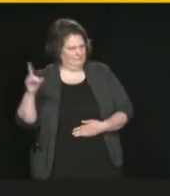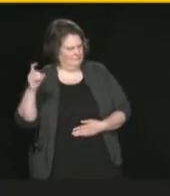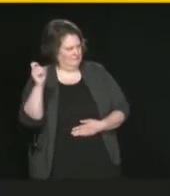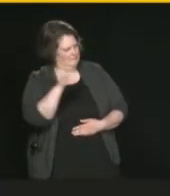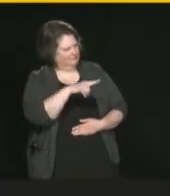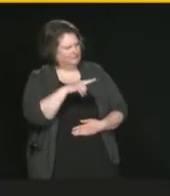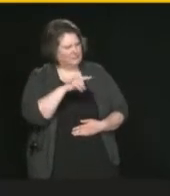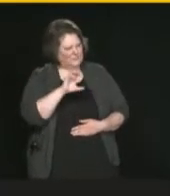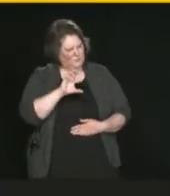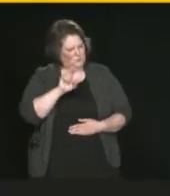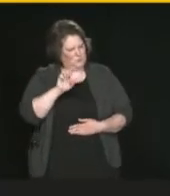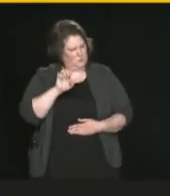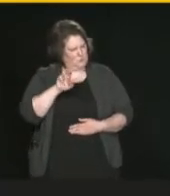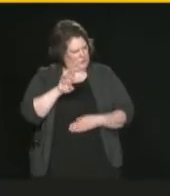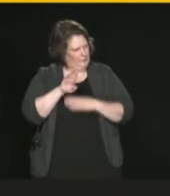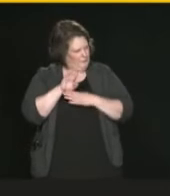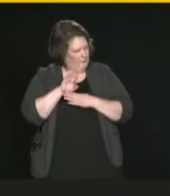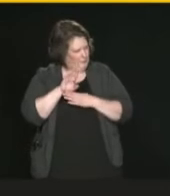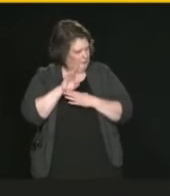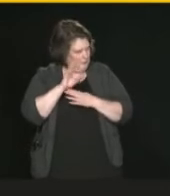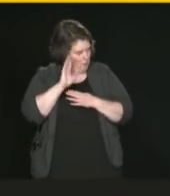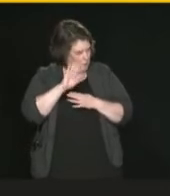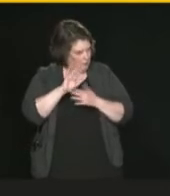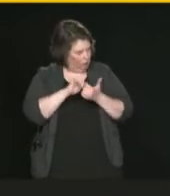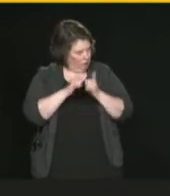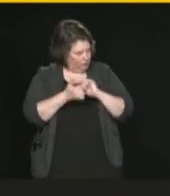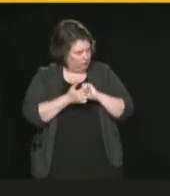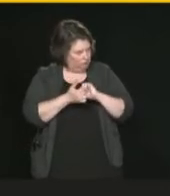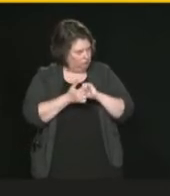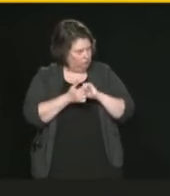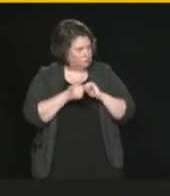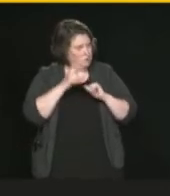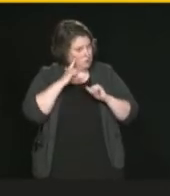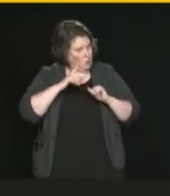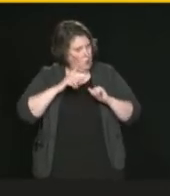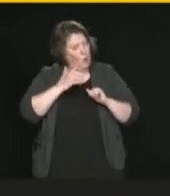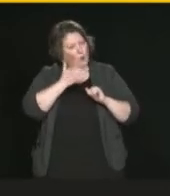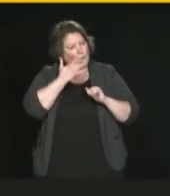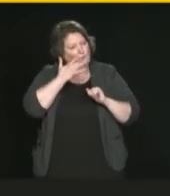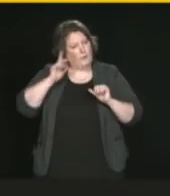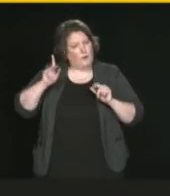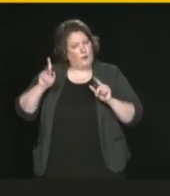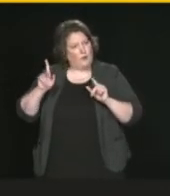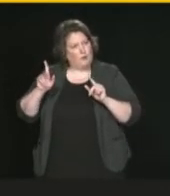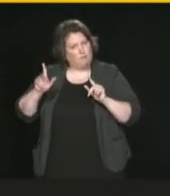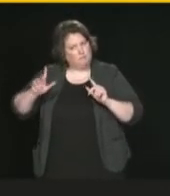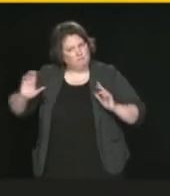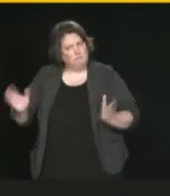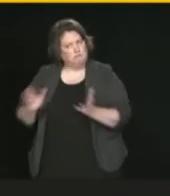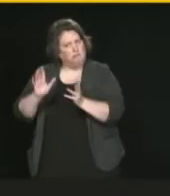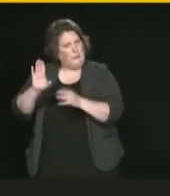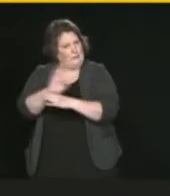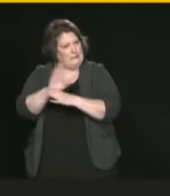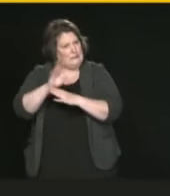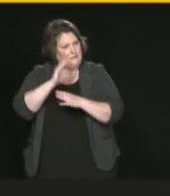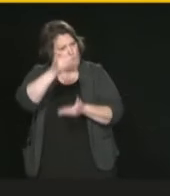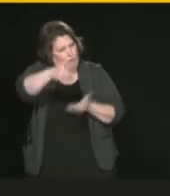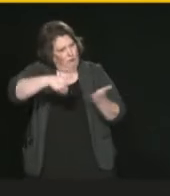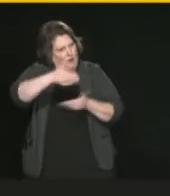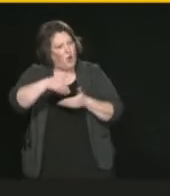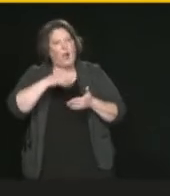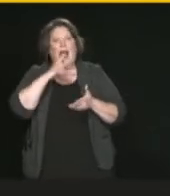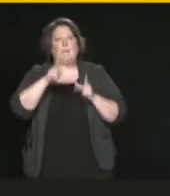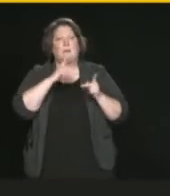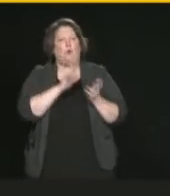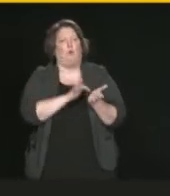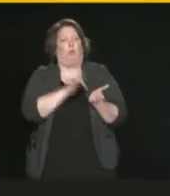CERB, particularly initiatives to help people return to work in the coming months? And I'd like you to comment on